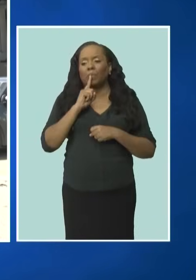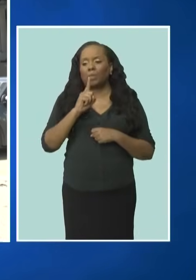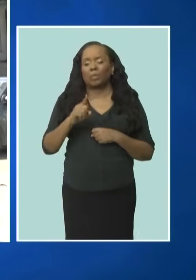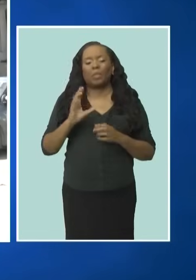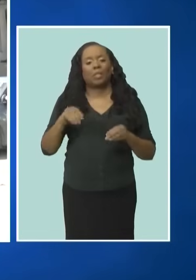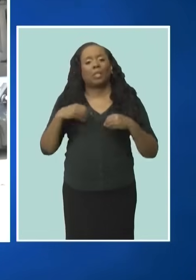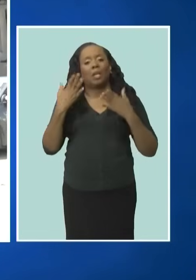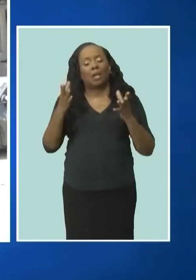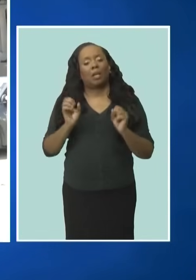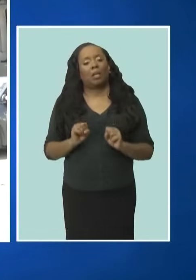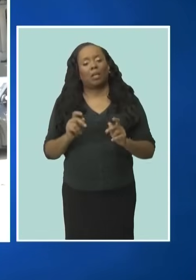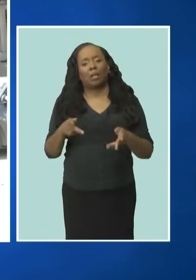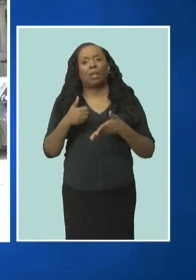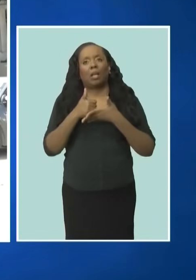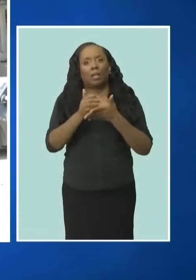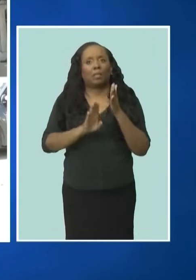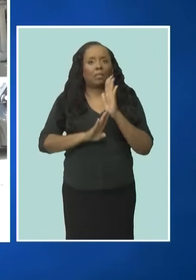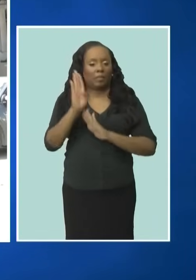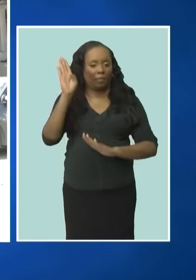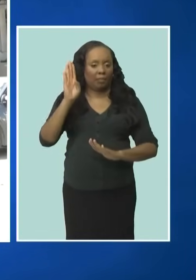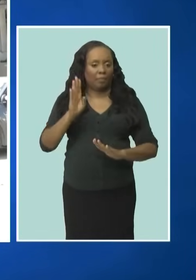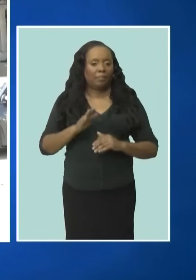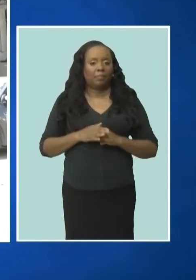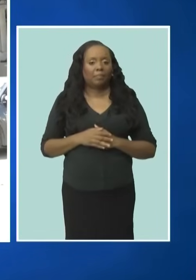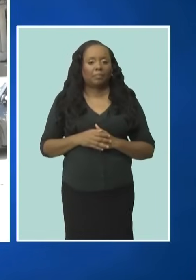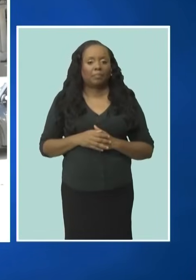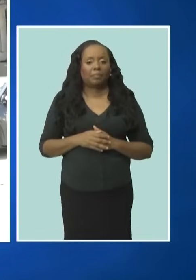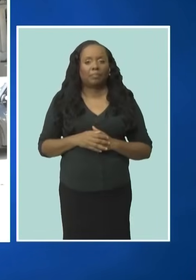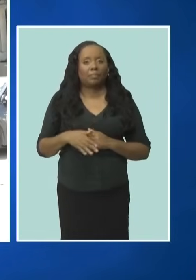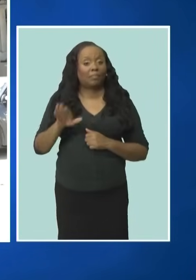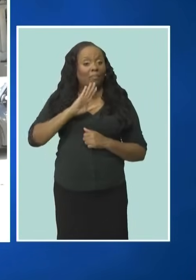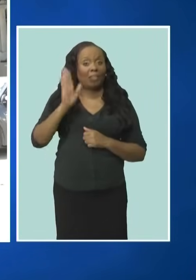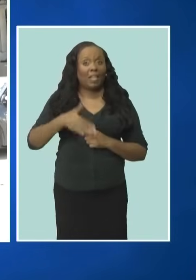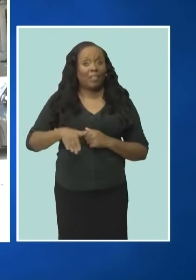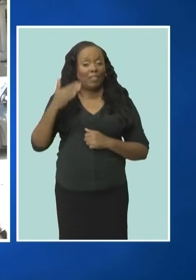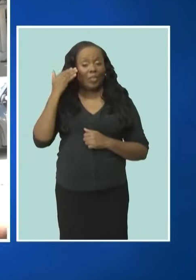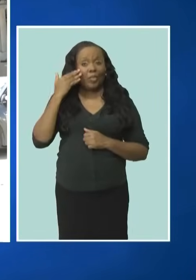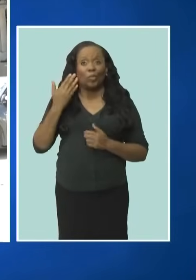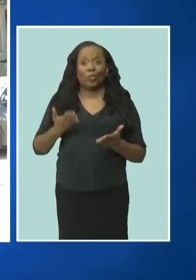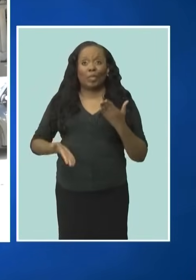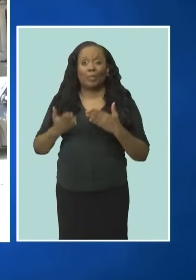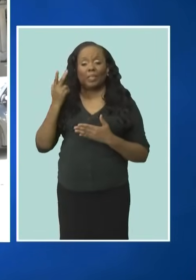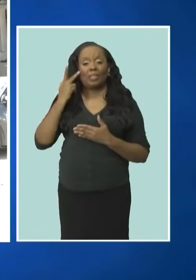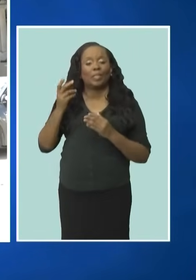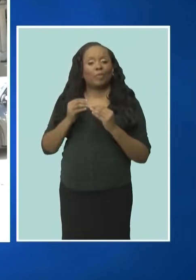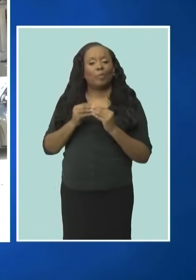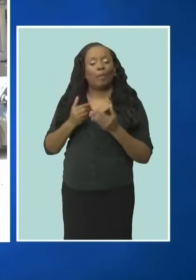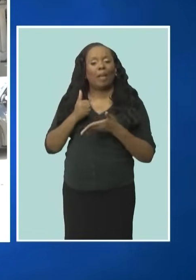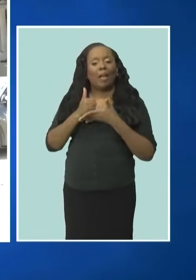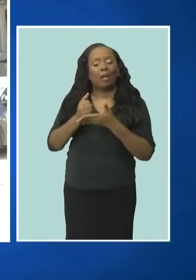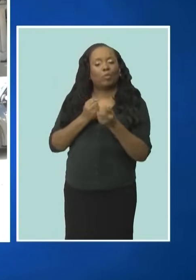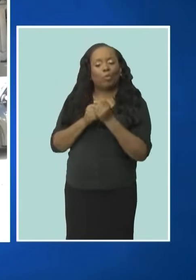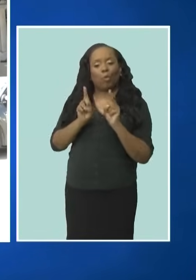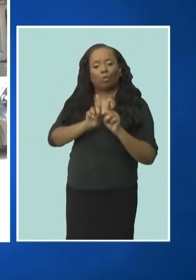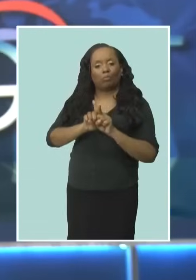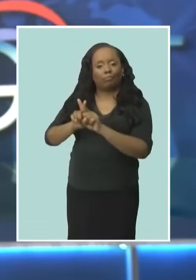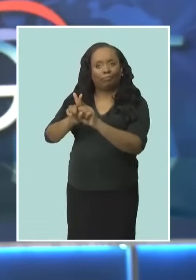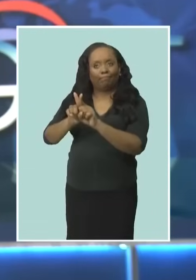that opportunity and help them to grow. And you never know, you may see some mentorship coming out of it going forward as